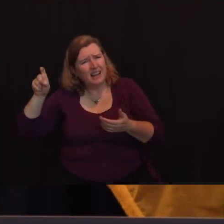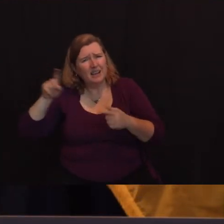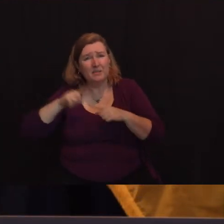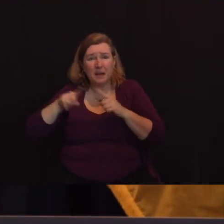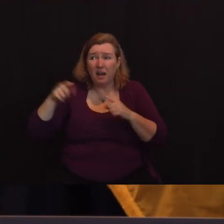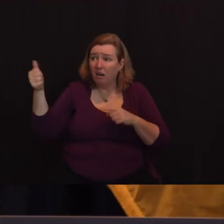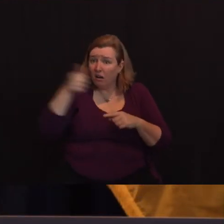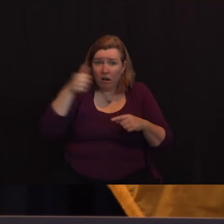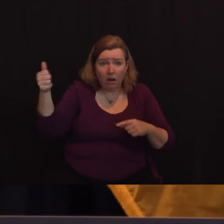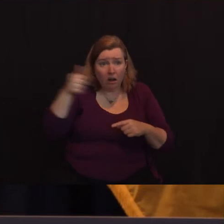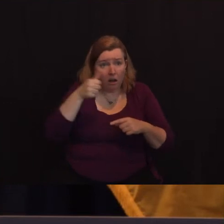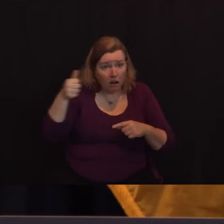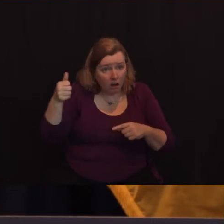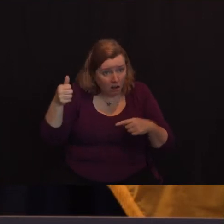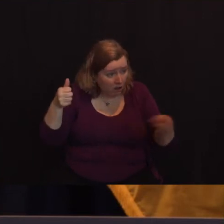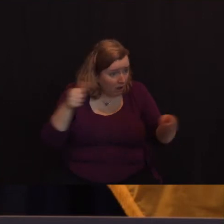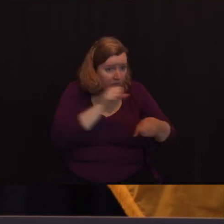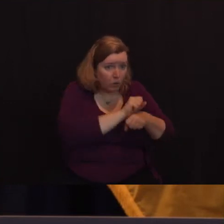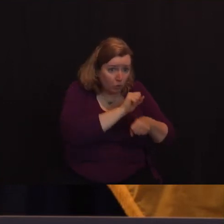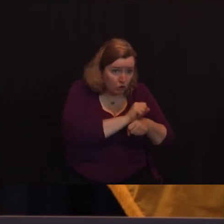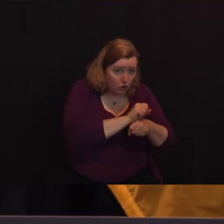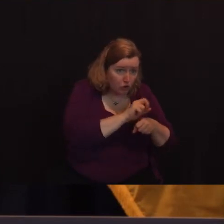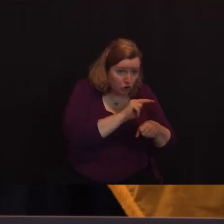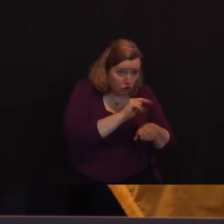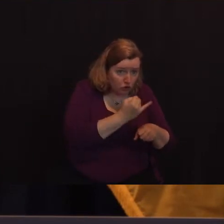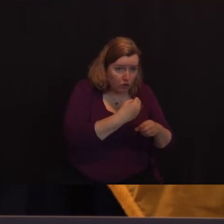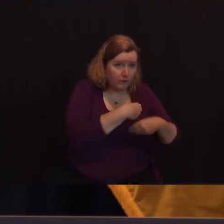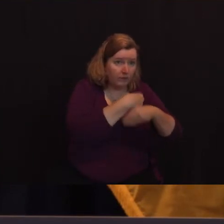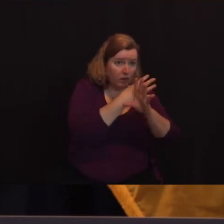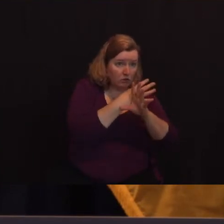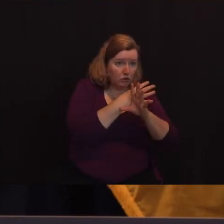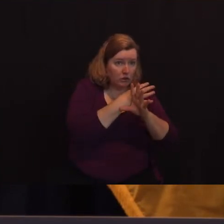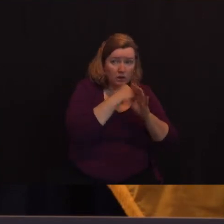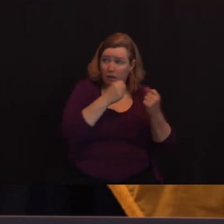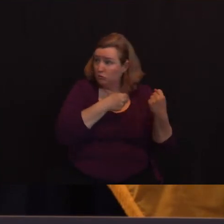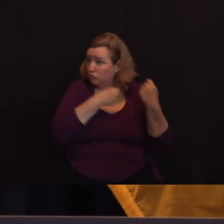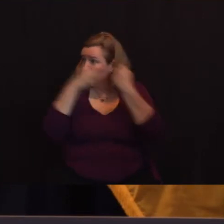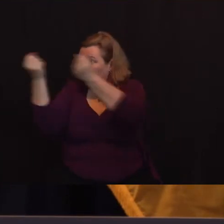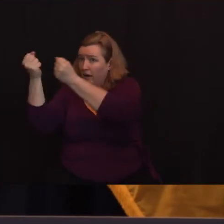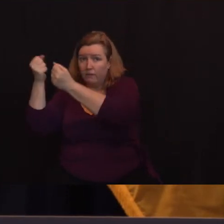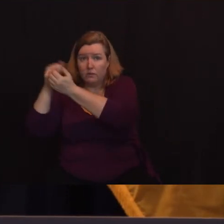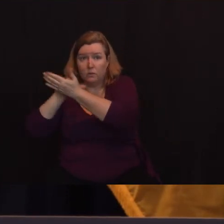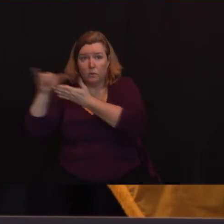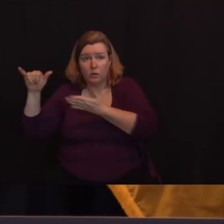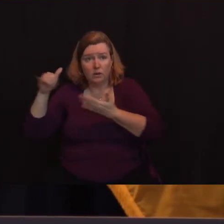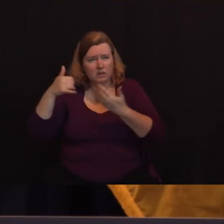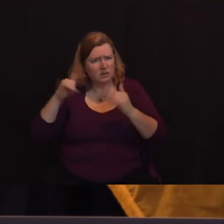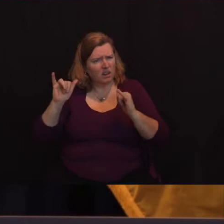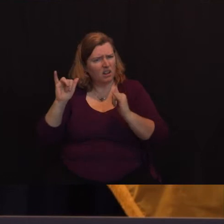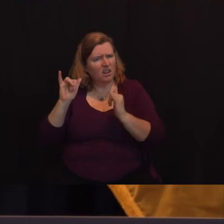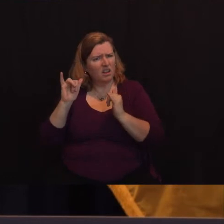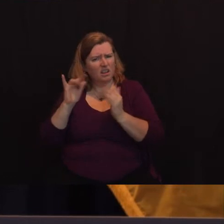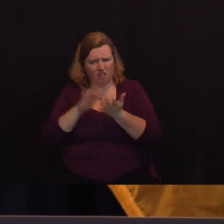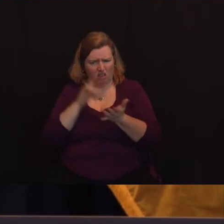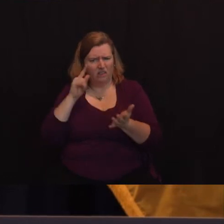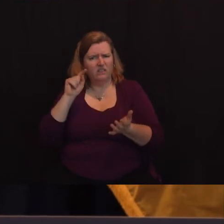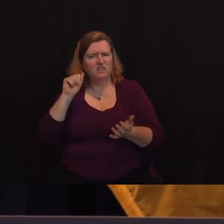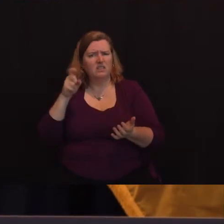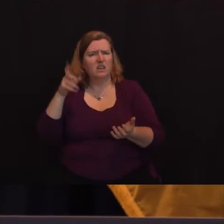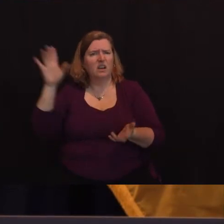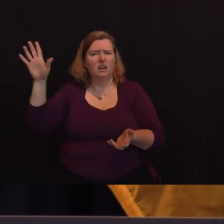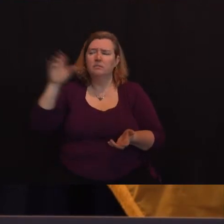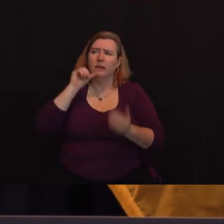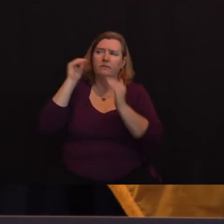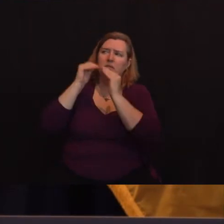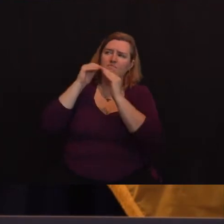working from home in New Jersey. We're going to fight that one as well. So we'll continue on all fronts. Good to see you. Let's come down and hit Matt,